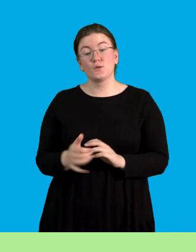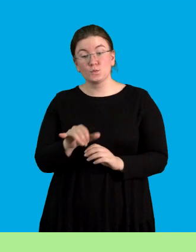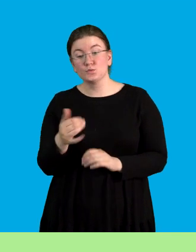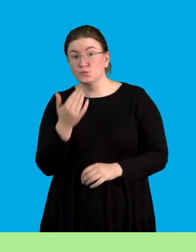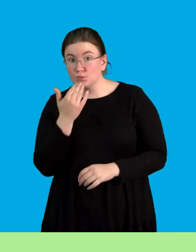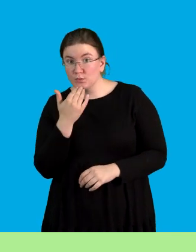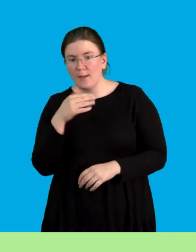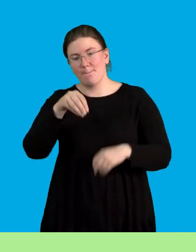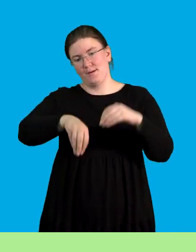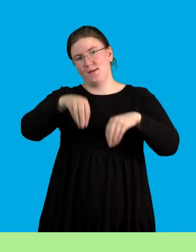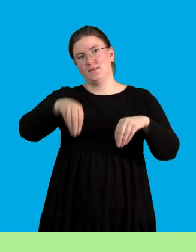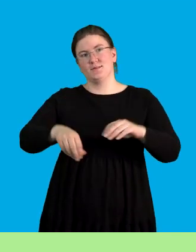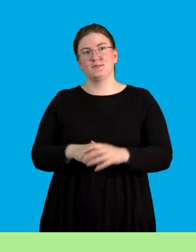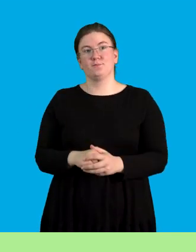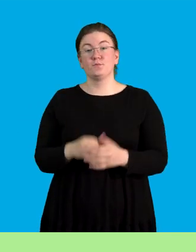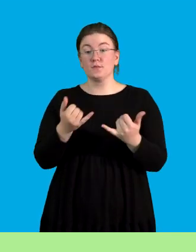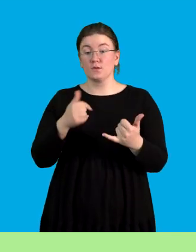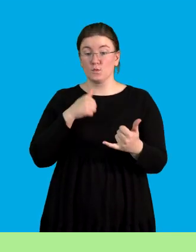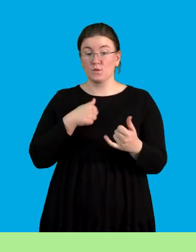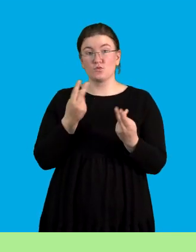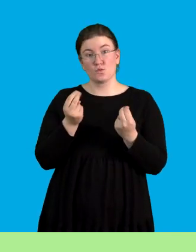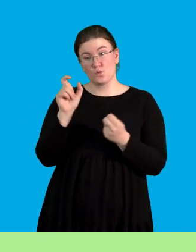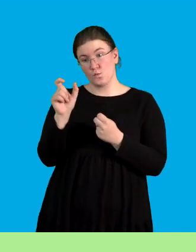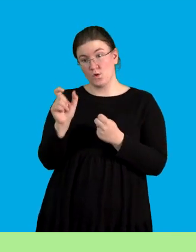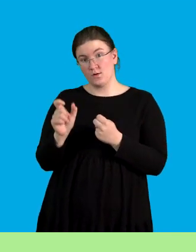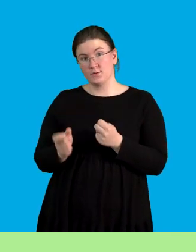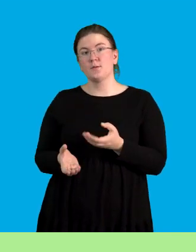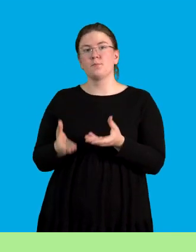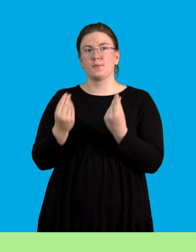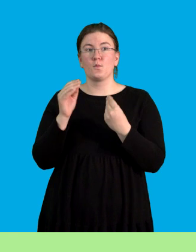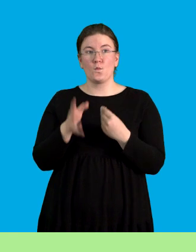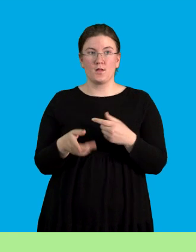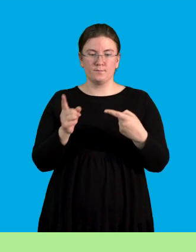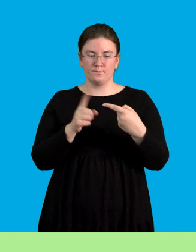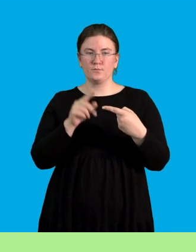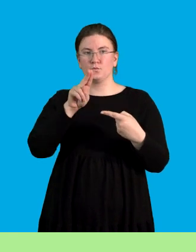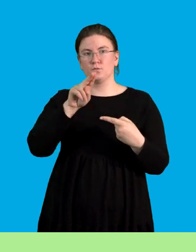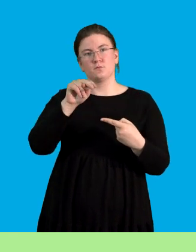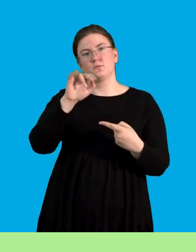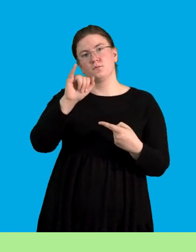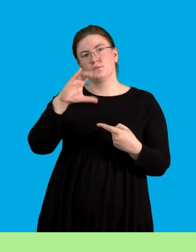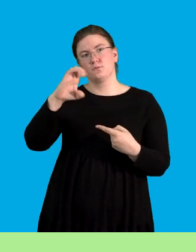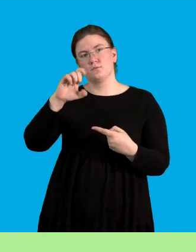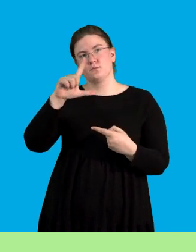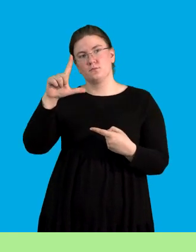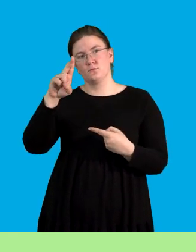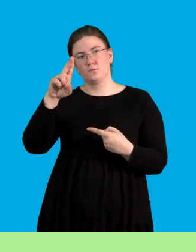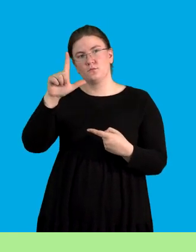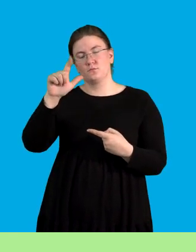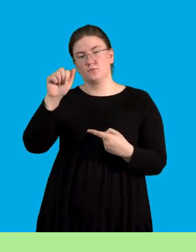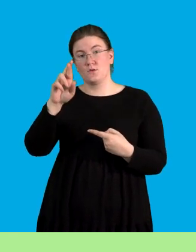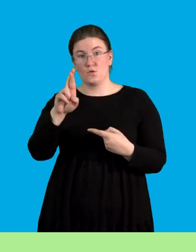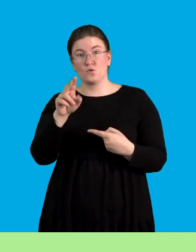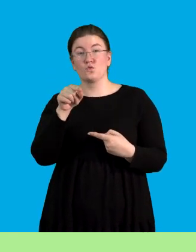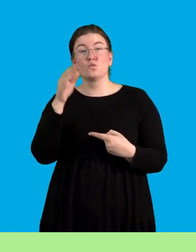In today's lesson, we are also going to come across some new words. We are going to come across the word unicellular.